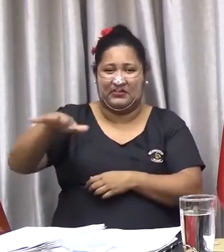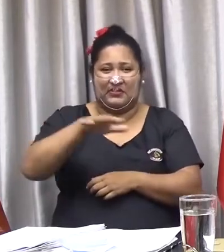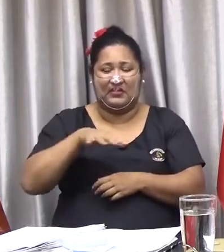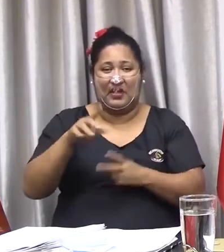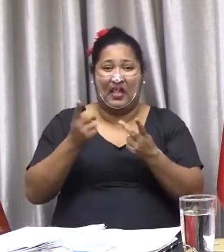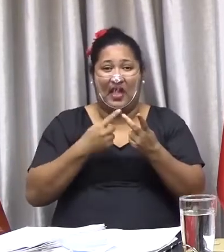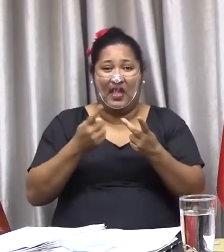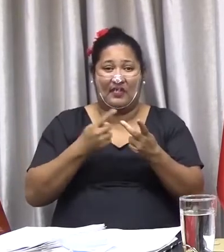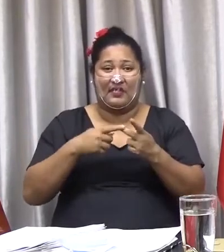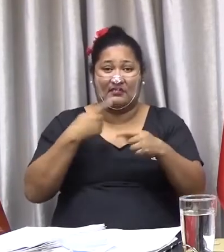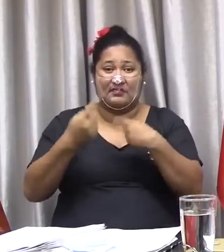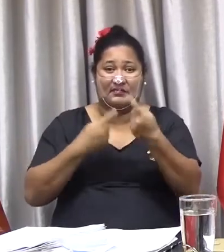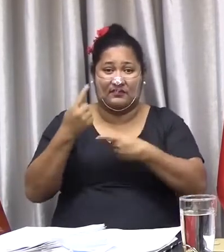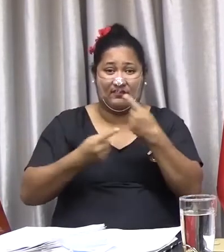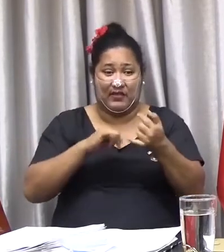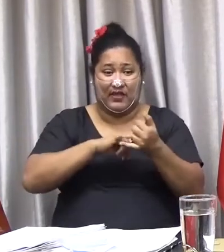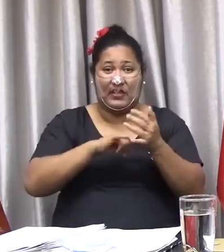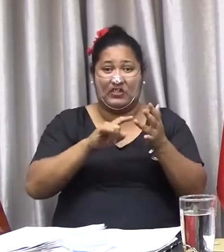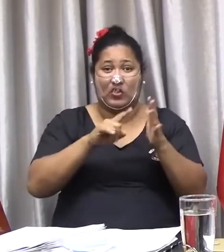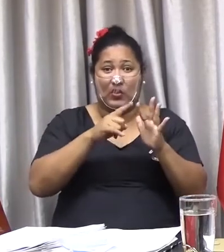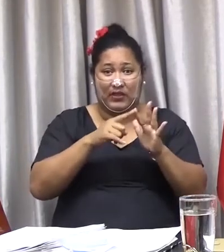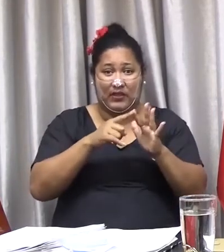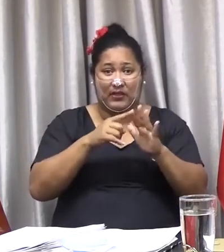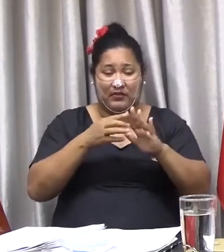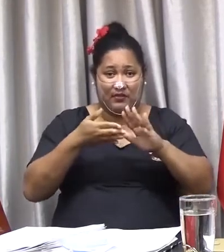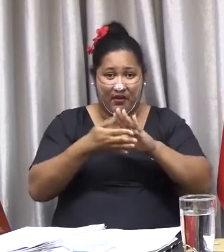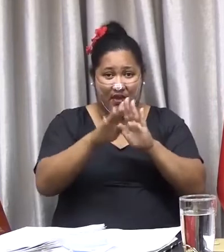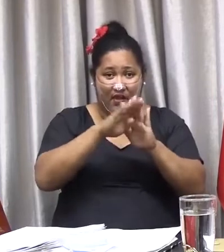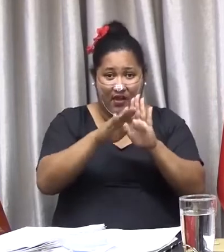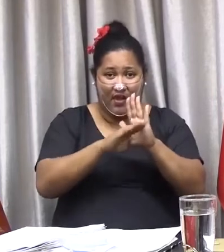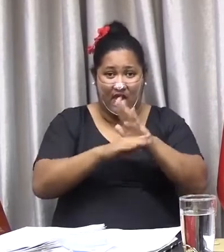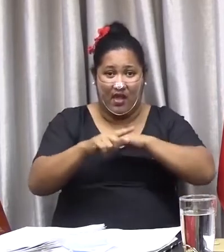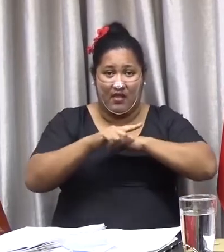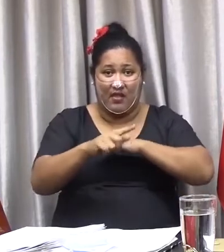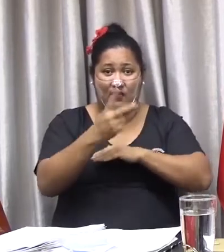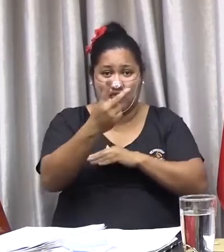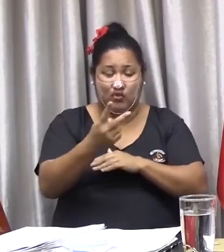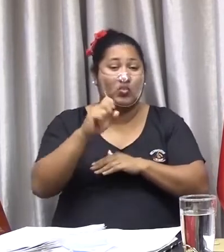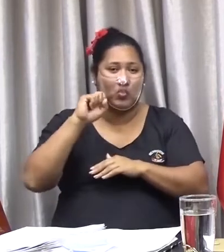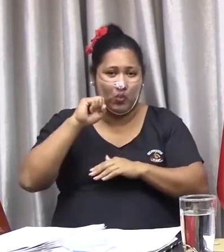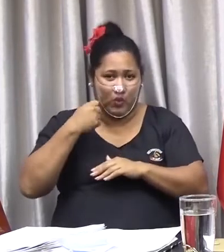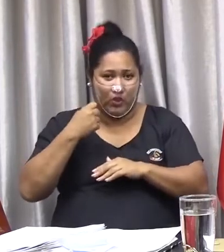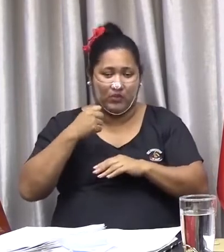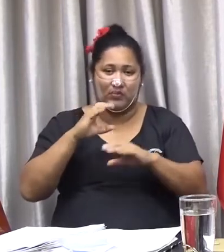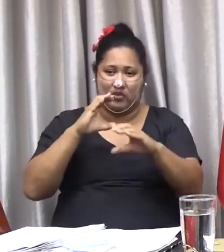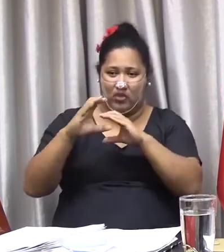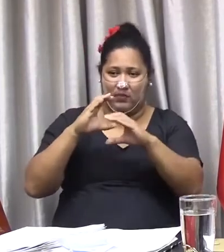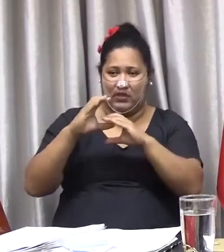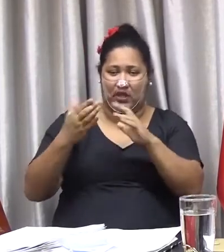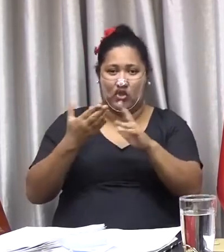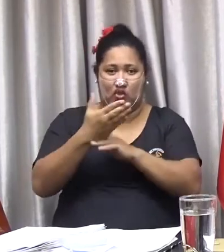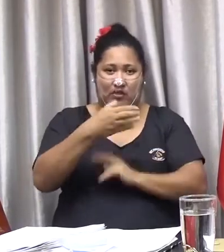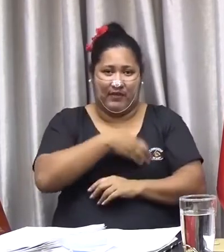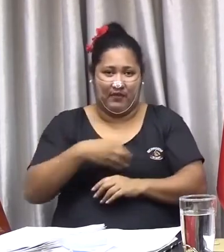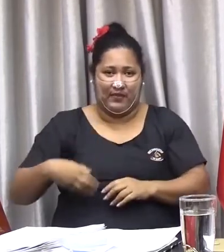Other relevant details of the SOE orders under the Alert Level 2 will be communicated through